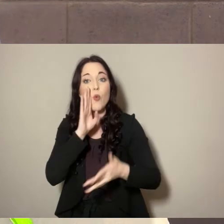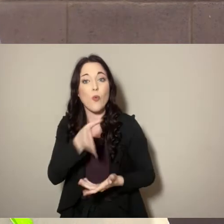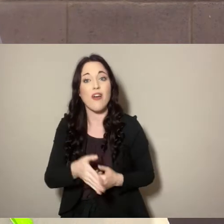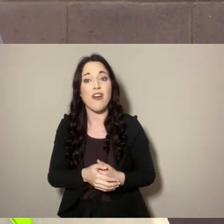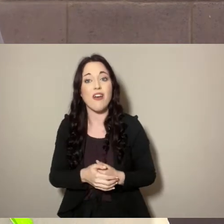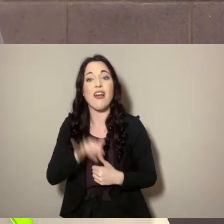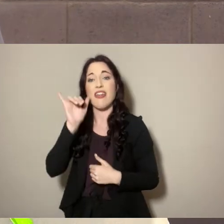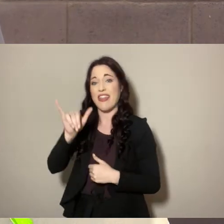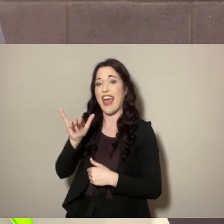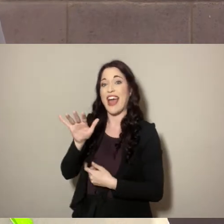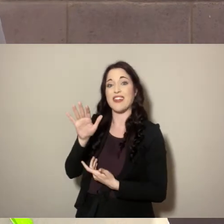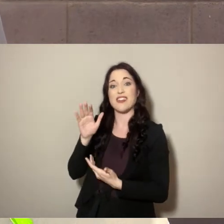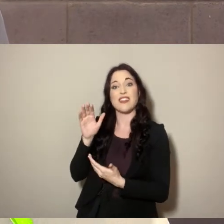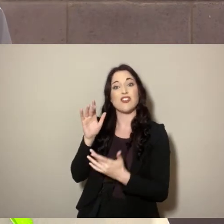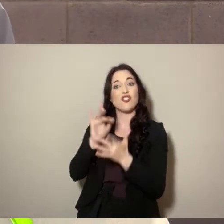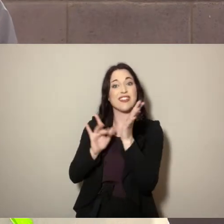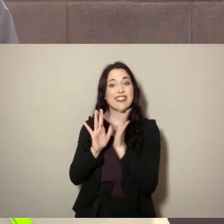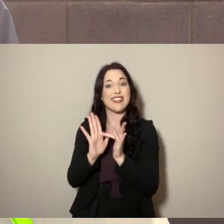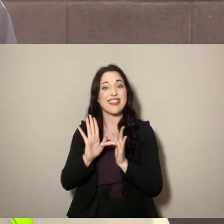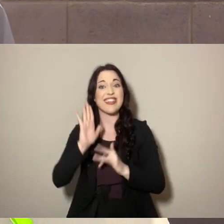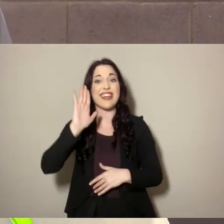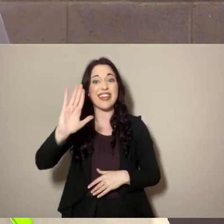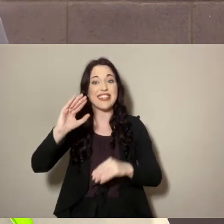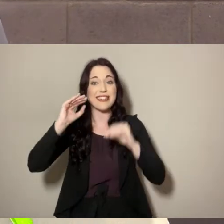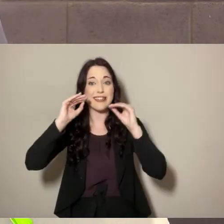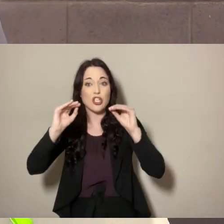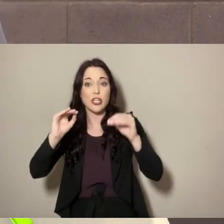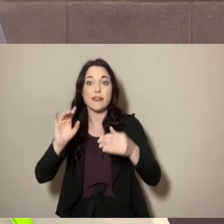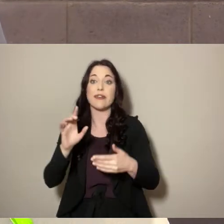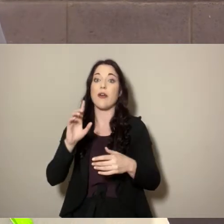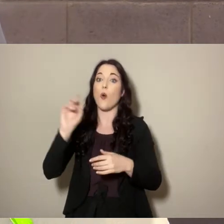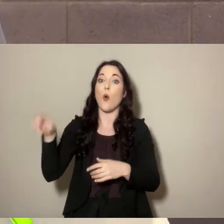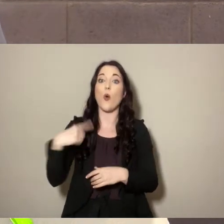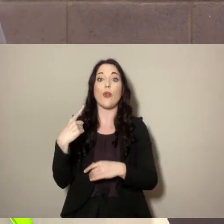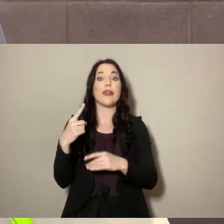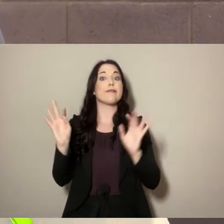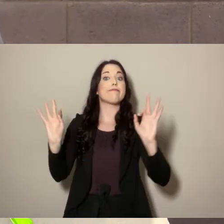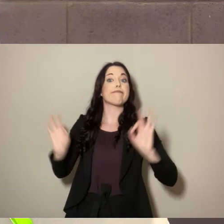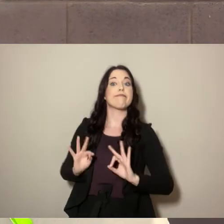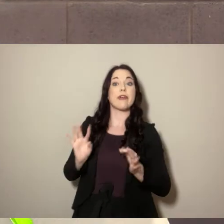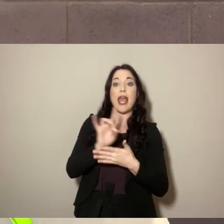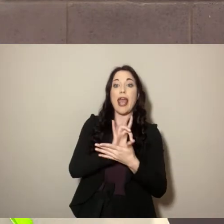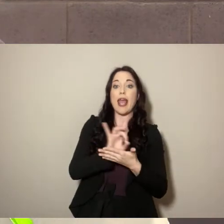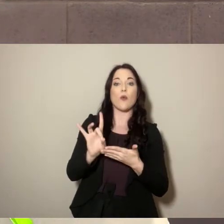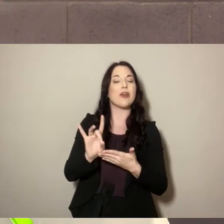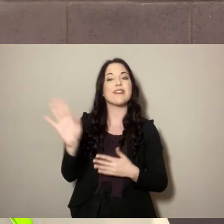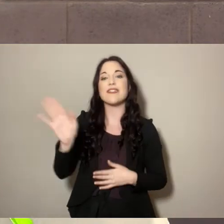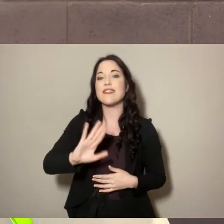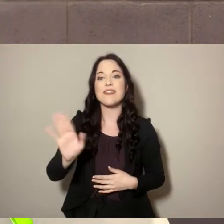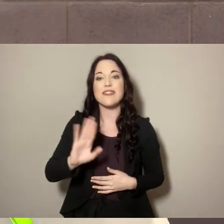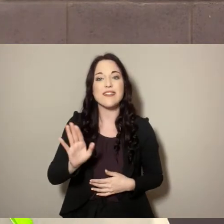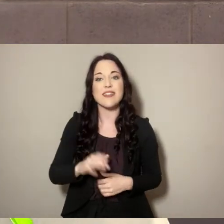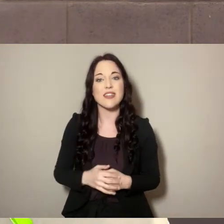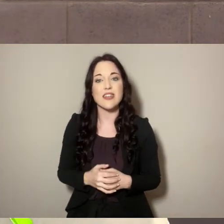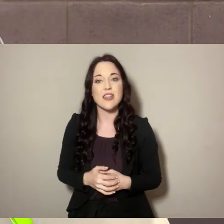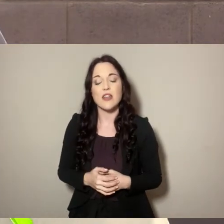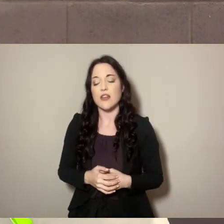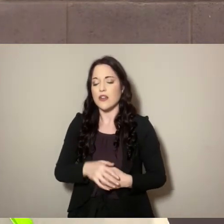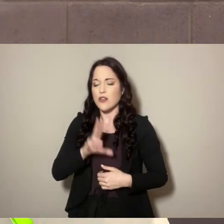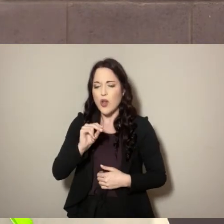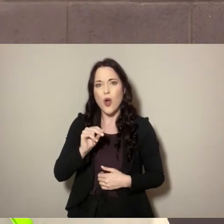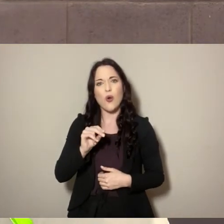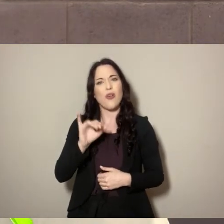Mount is not simply an 8-week worship series. Rather, it is a way to live for the rest of